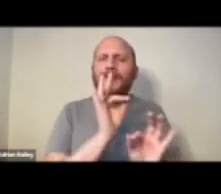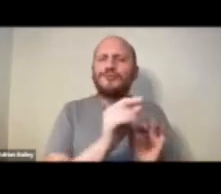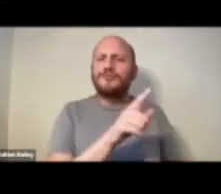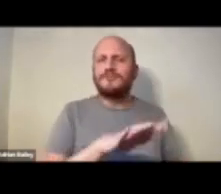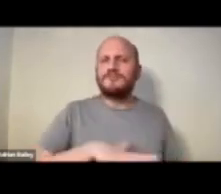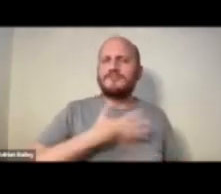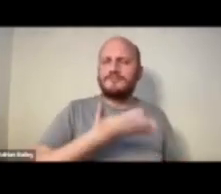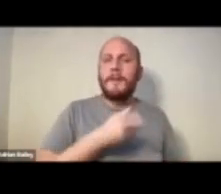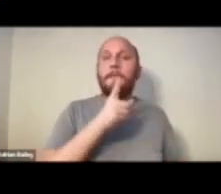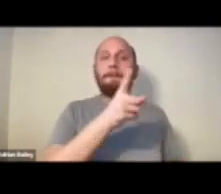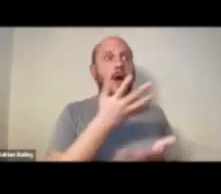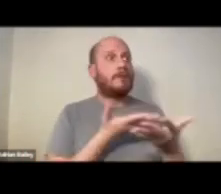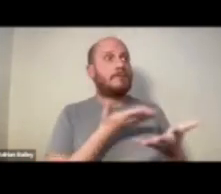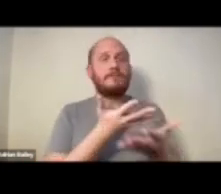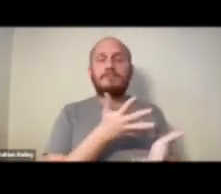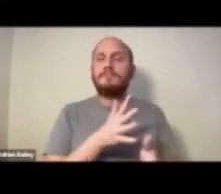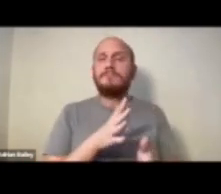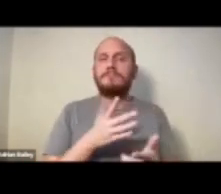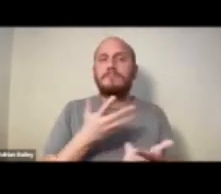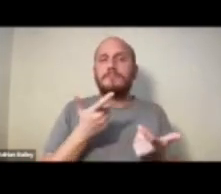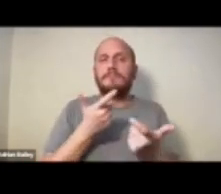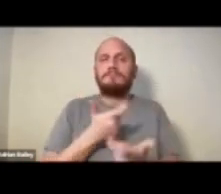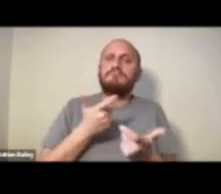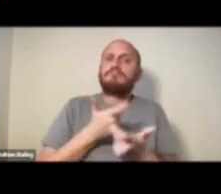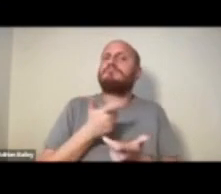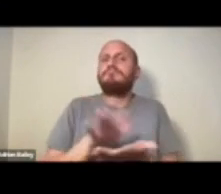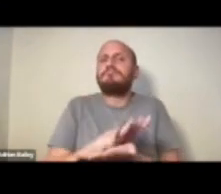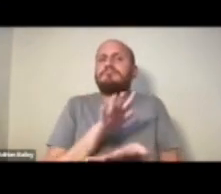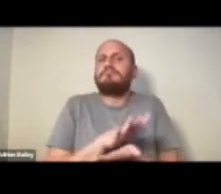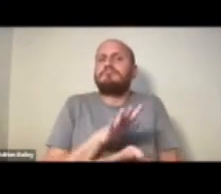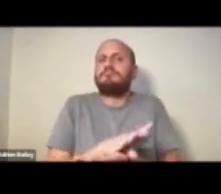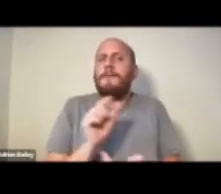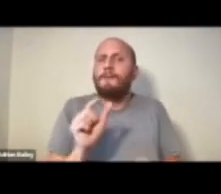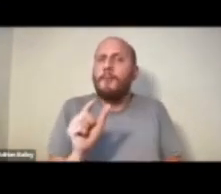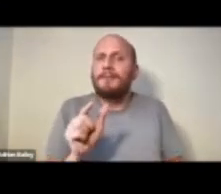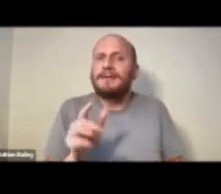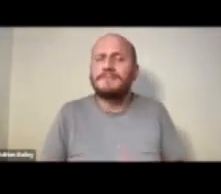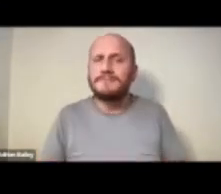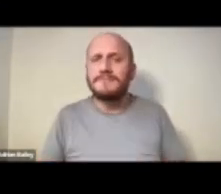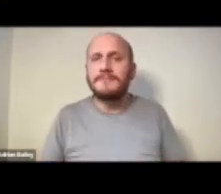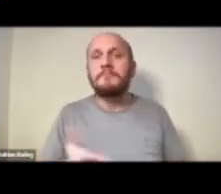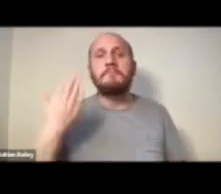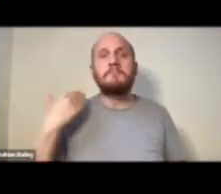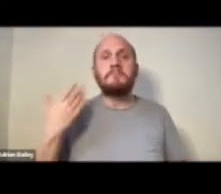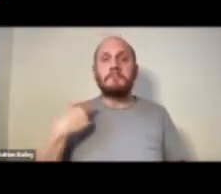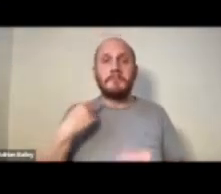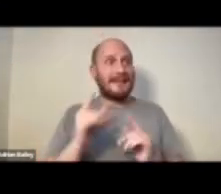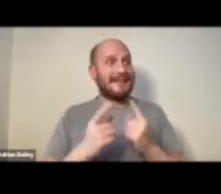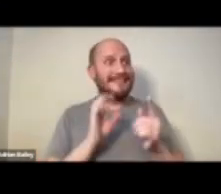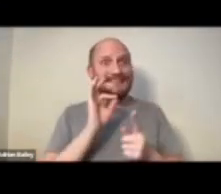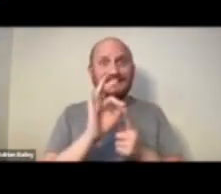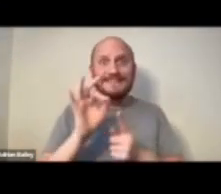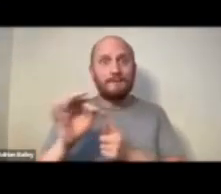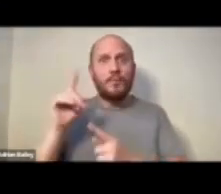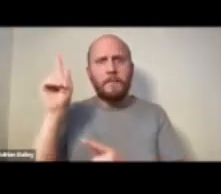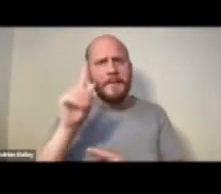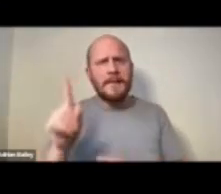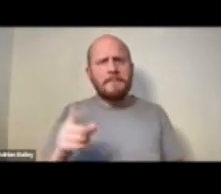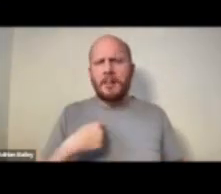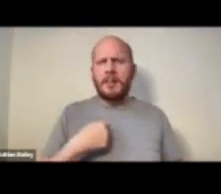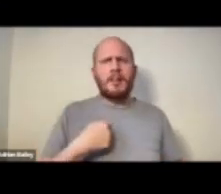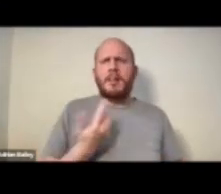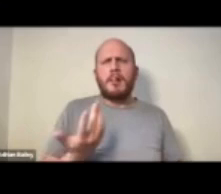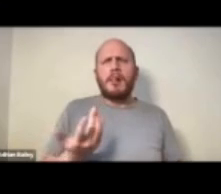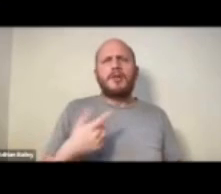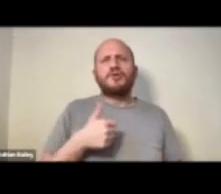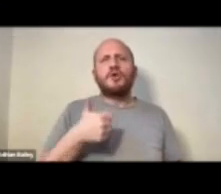enjoy speaking to another person for a bit. So when I was an interviewer, I didn't do anything particularly special besides being